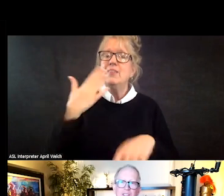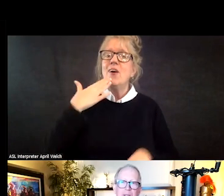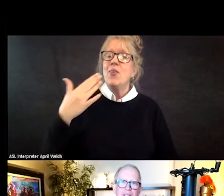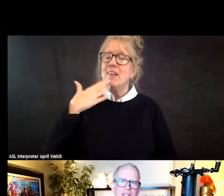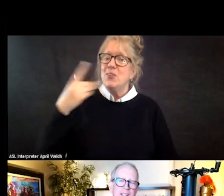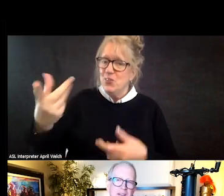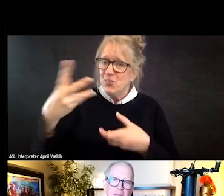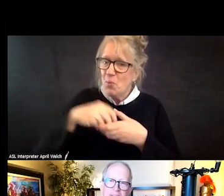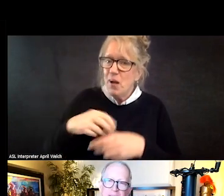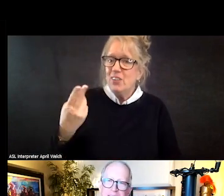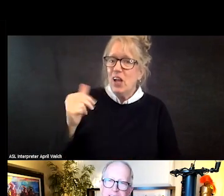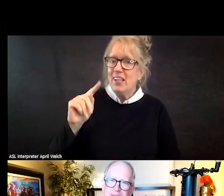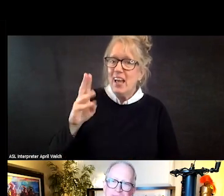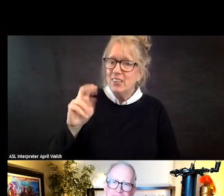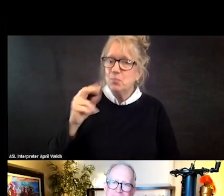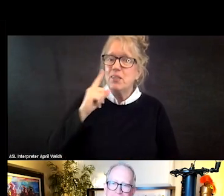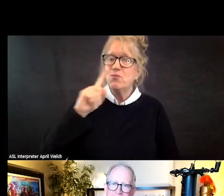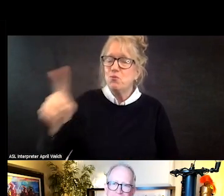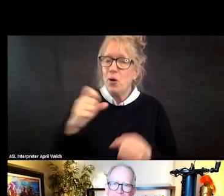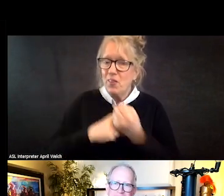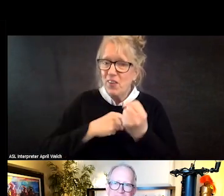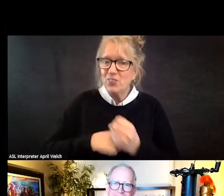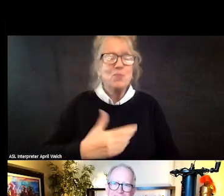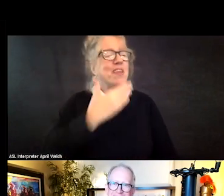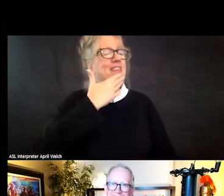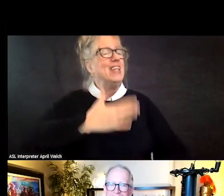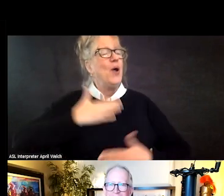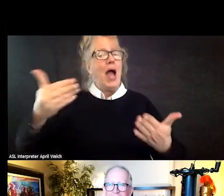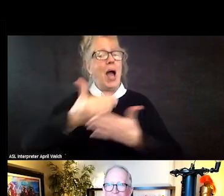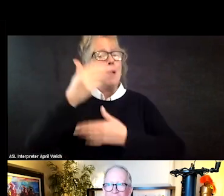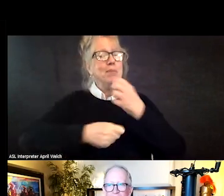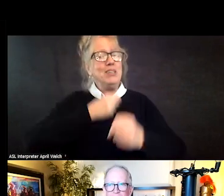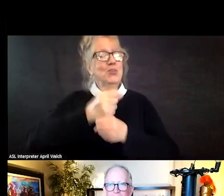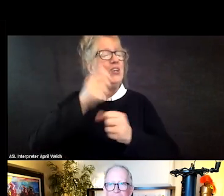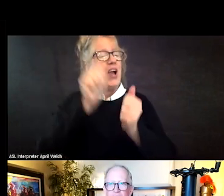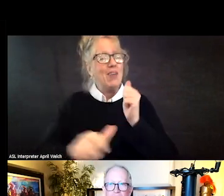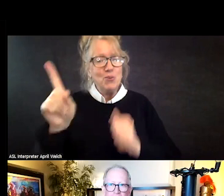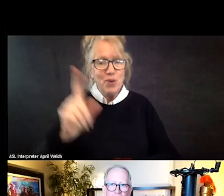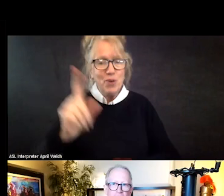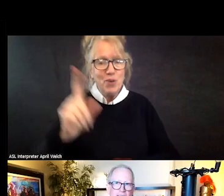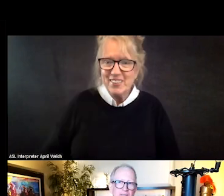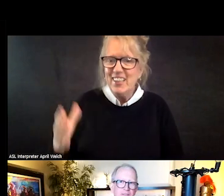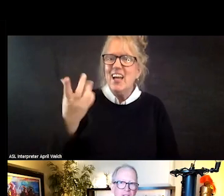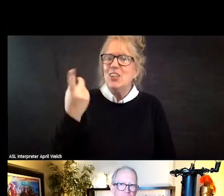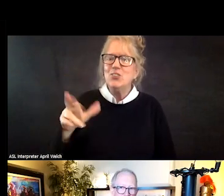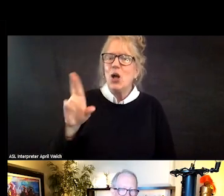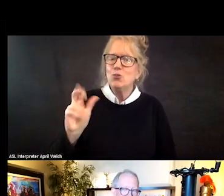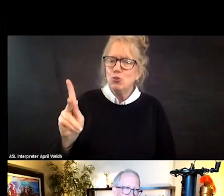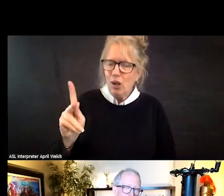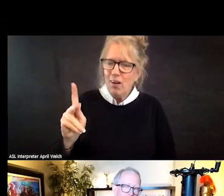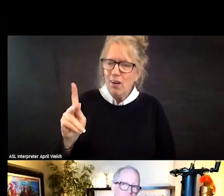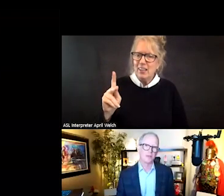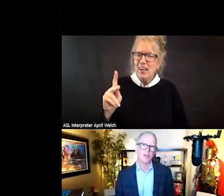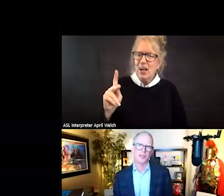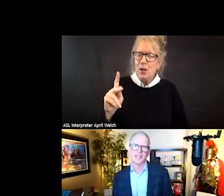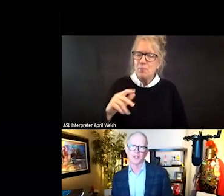and the Huntsman Family Foundation. Thank you. Happy New Year, everyone. Dr. Chuck, just to give